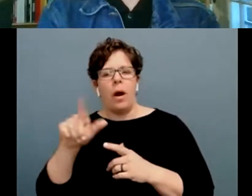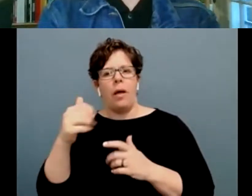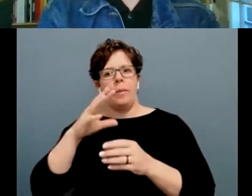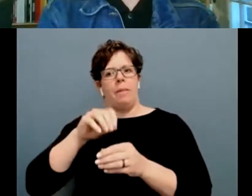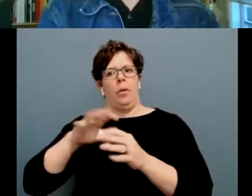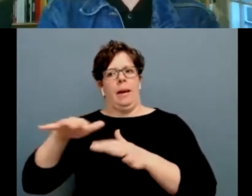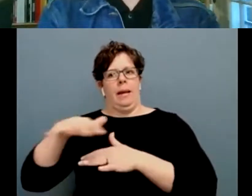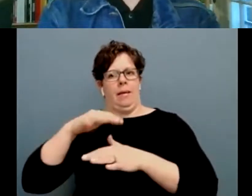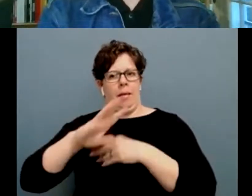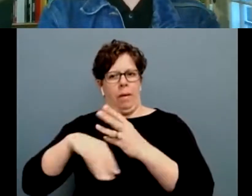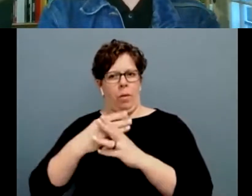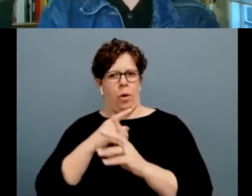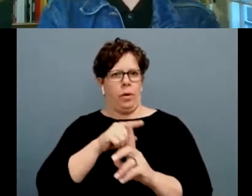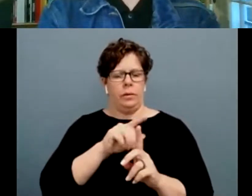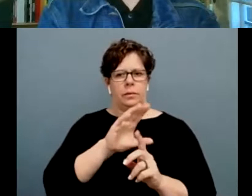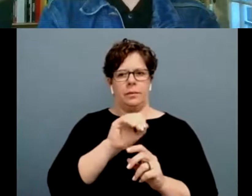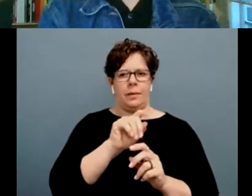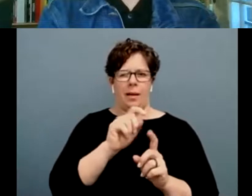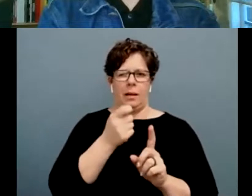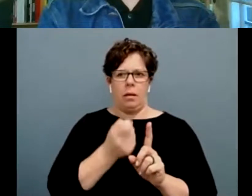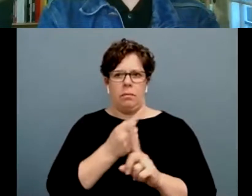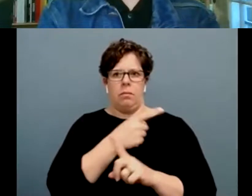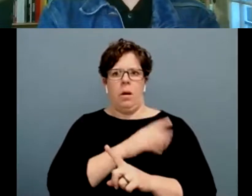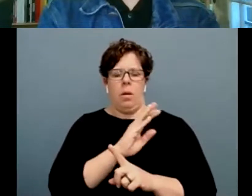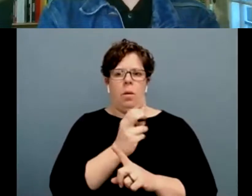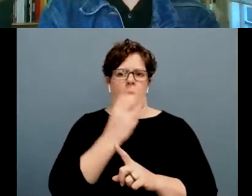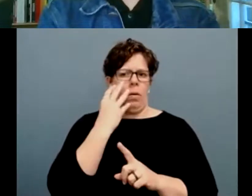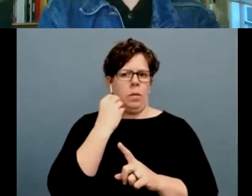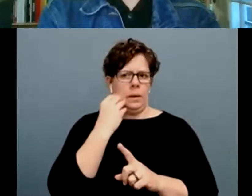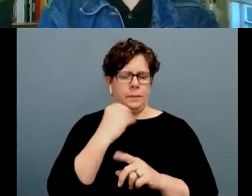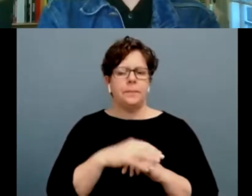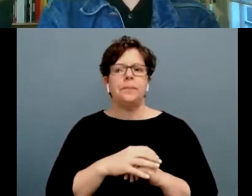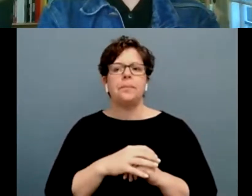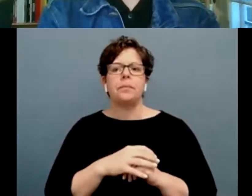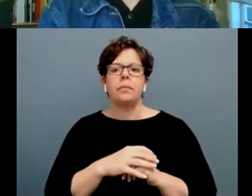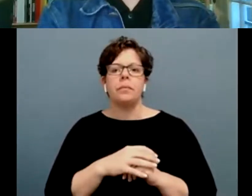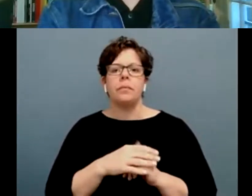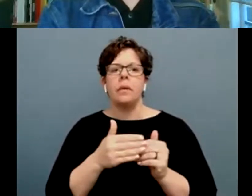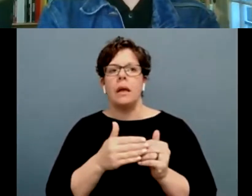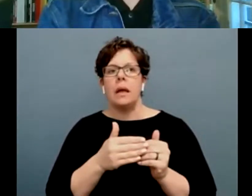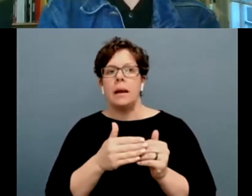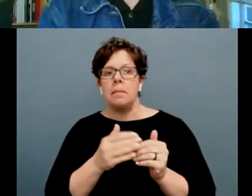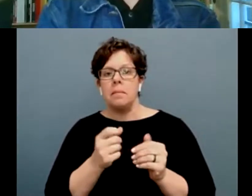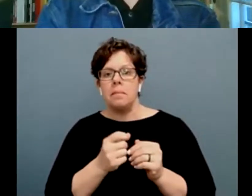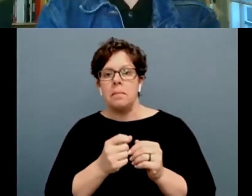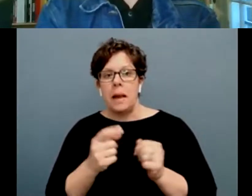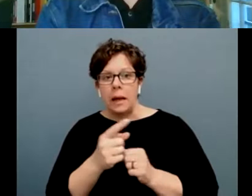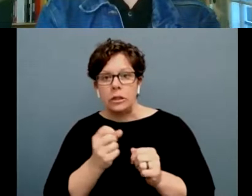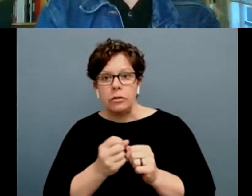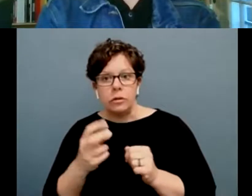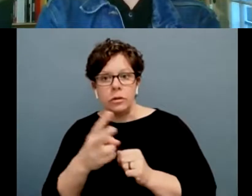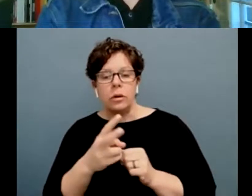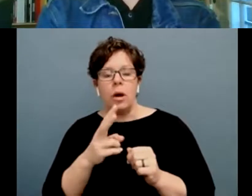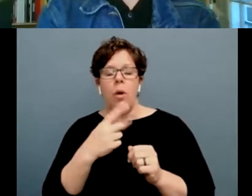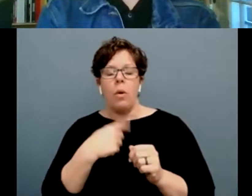And we do look in the coming year, in the next 2 years, to have a very, very concerted